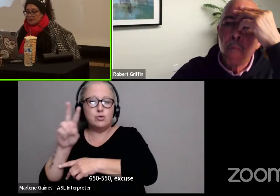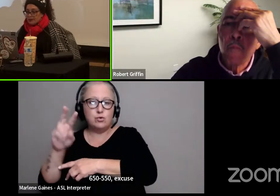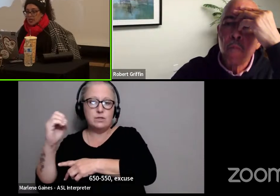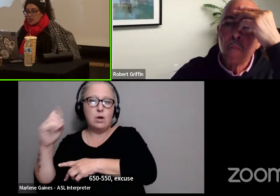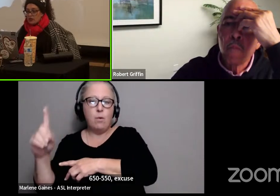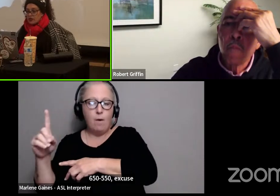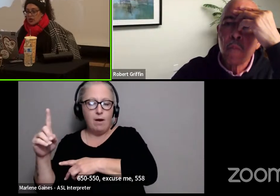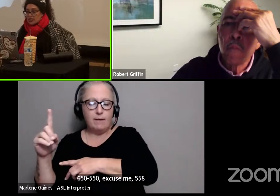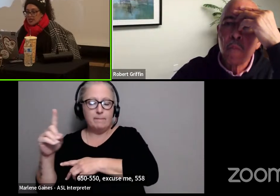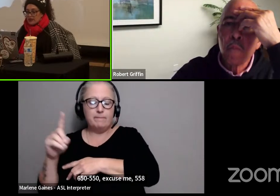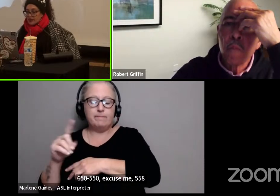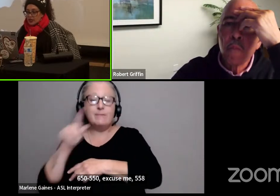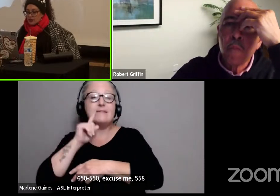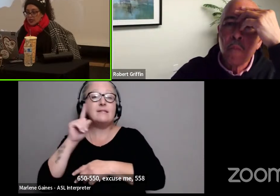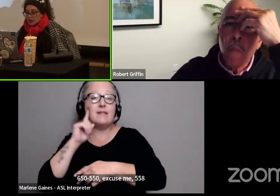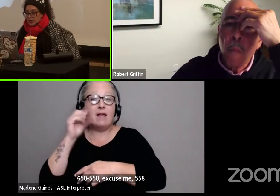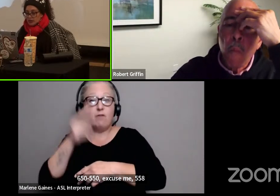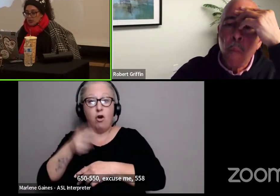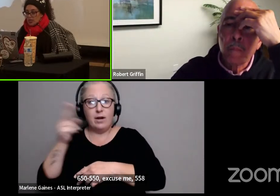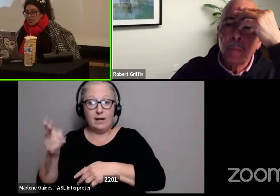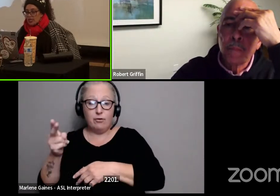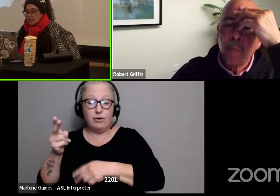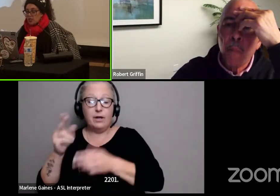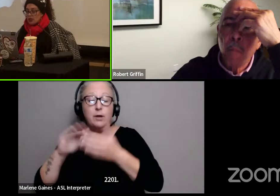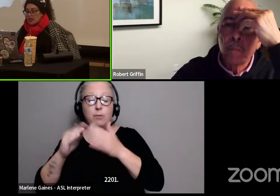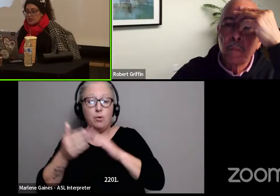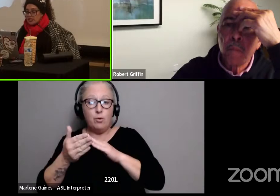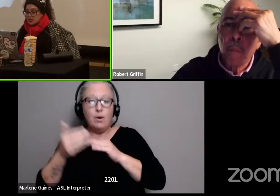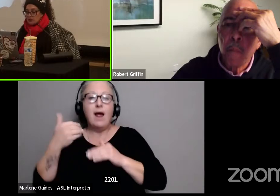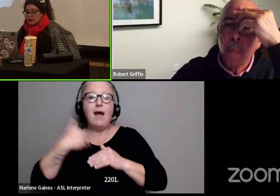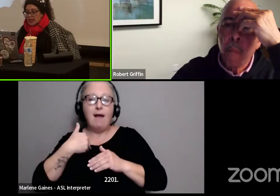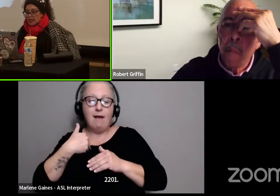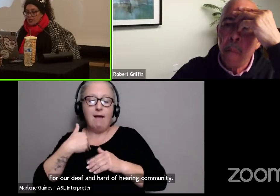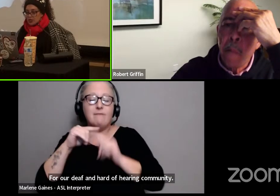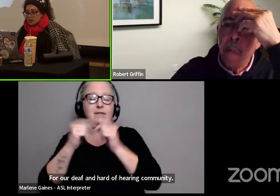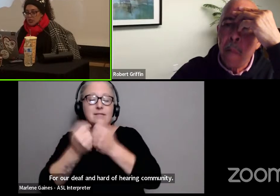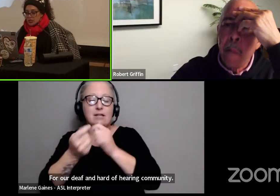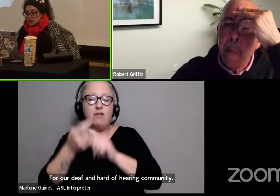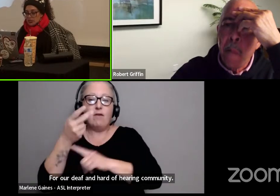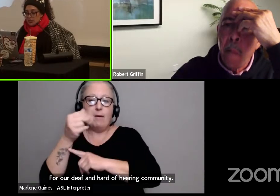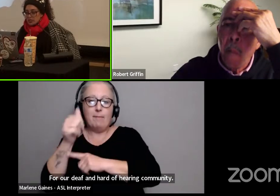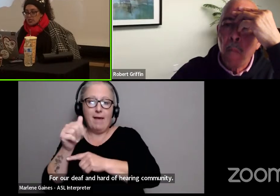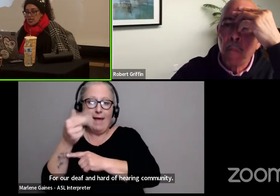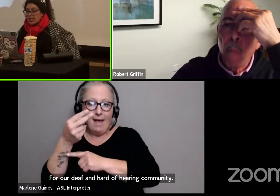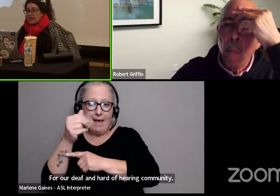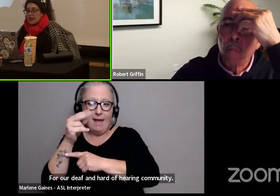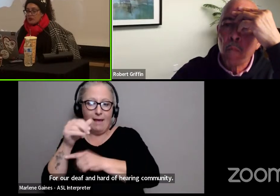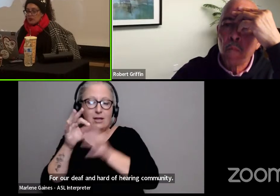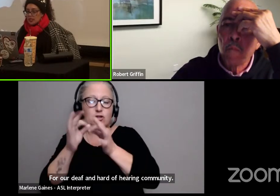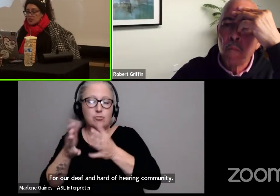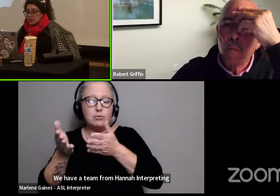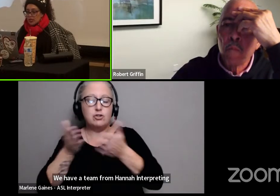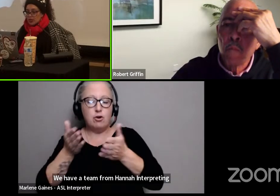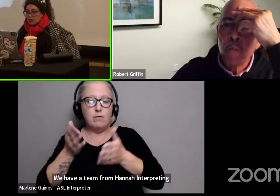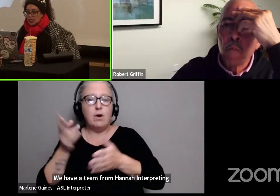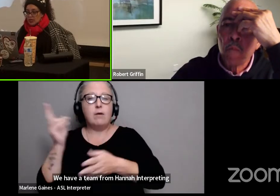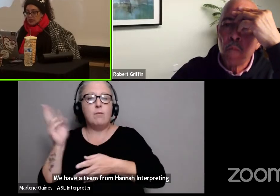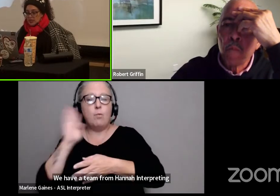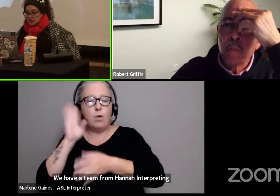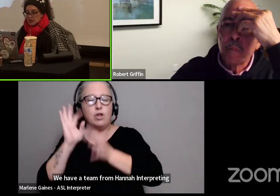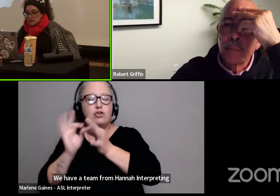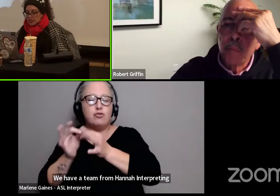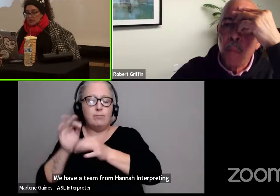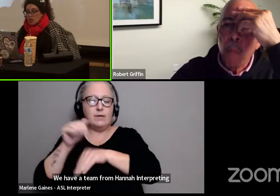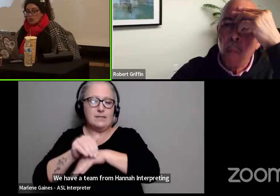558-2201. For our deaf and hard of hearing community, we have a team from Hannah Interpreting Services, and they will be interpreting our meeting